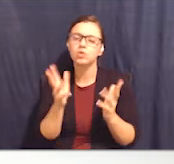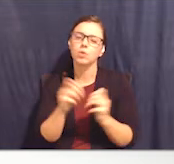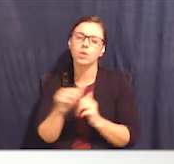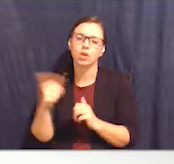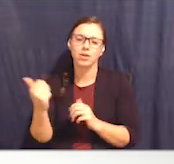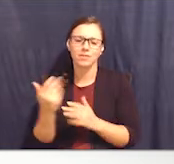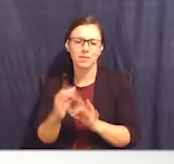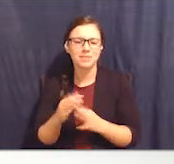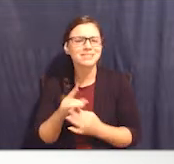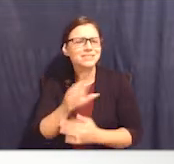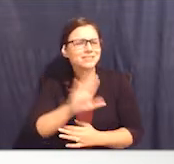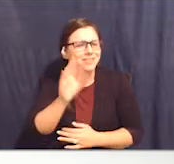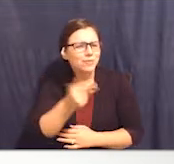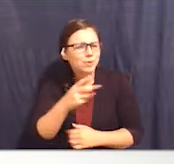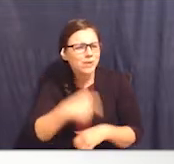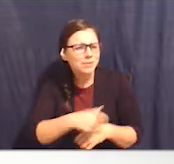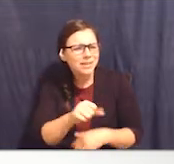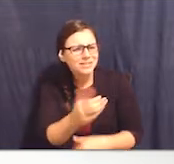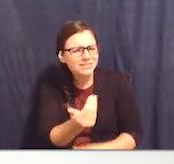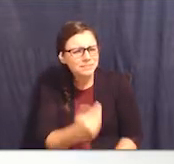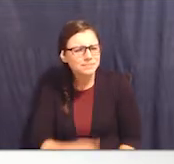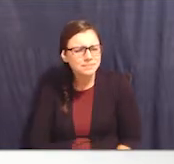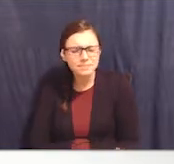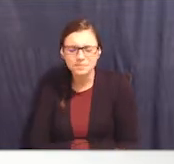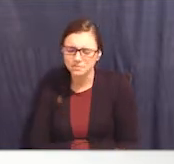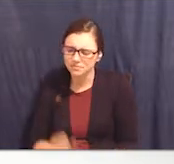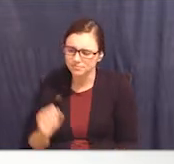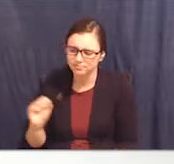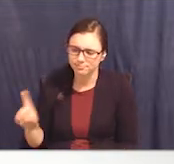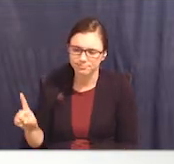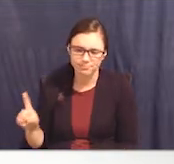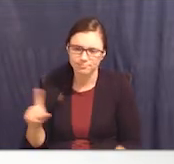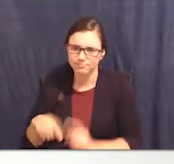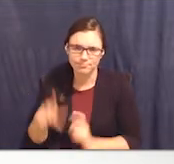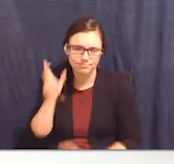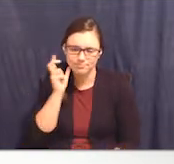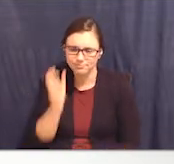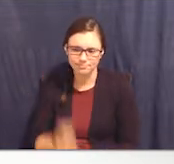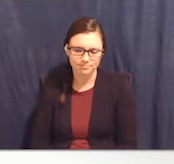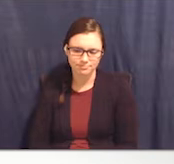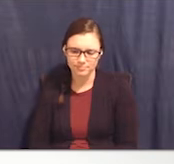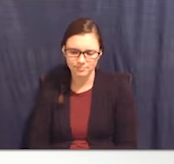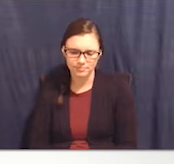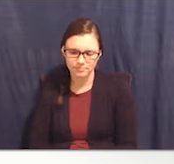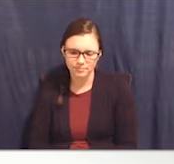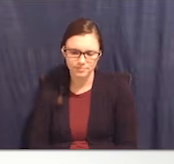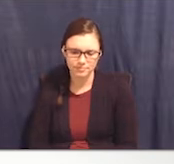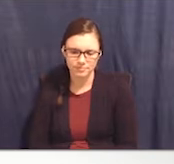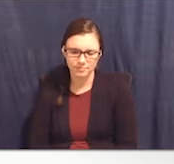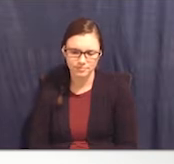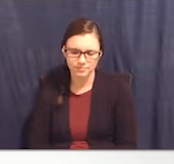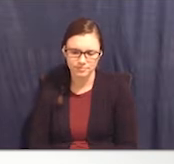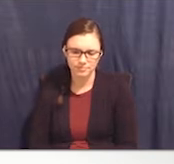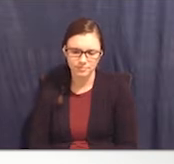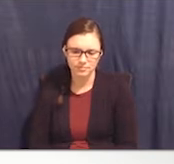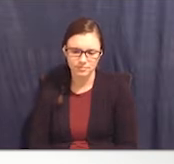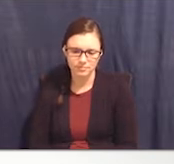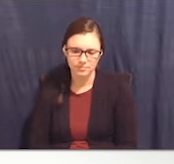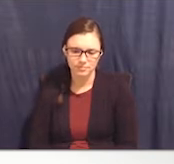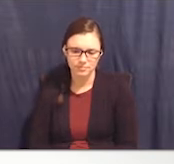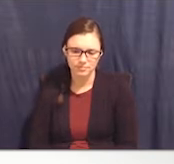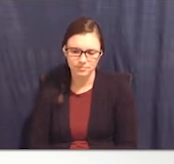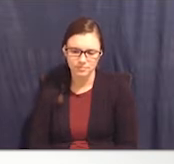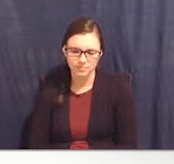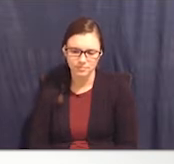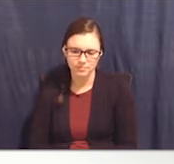our website and look at About Us and visit our annual report. Now, it is a long document,